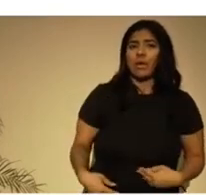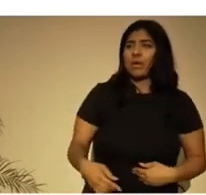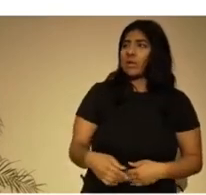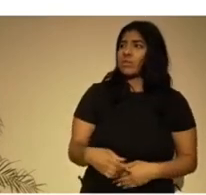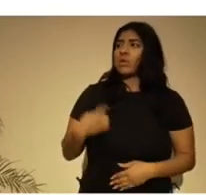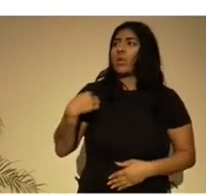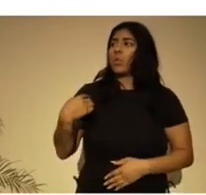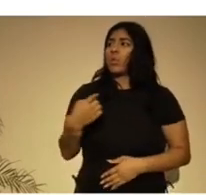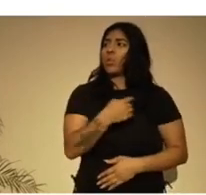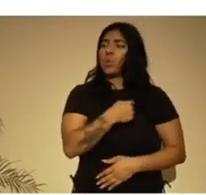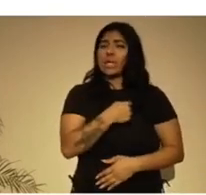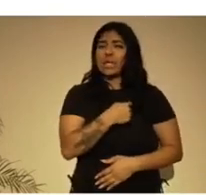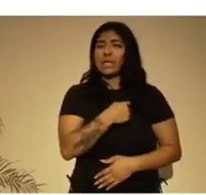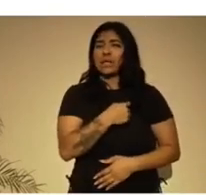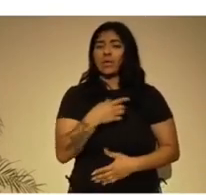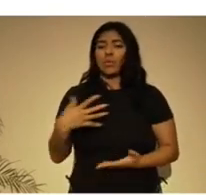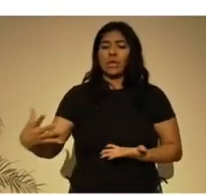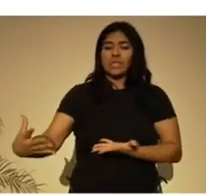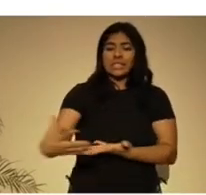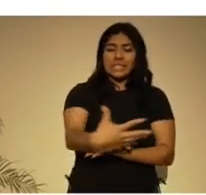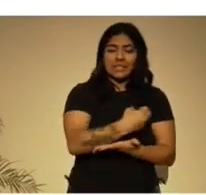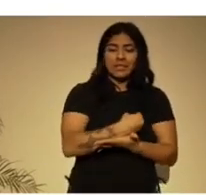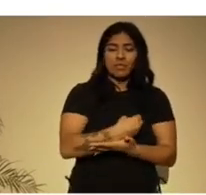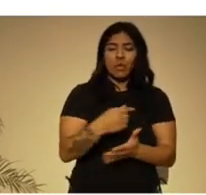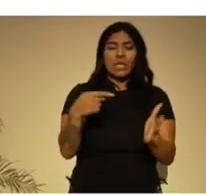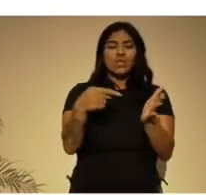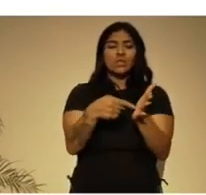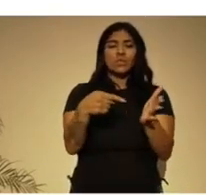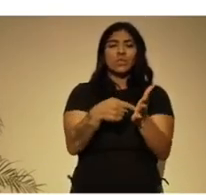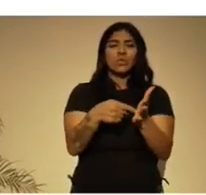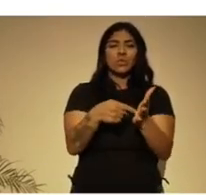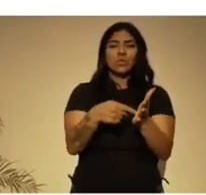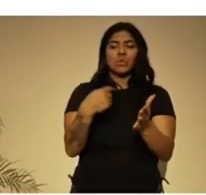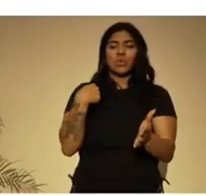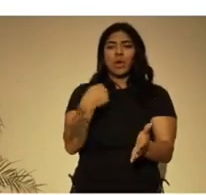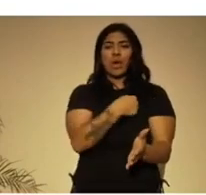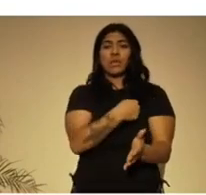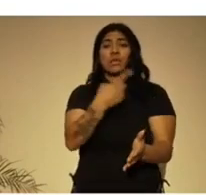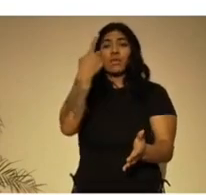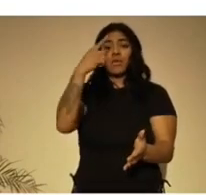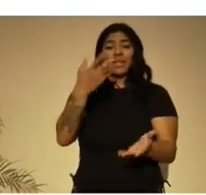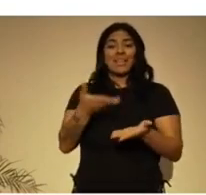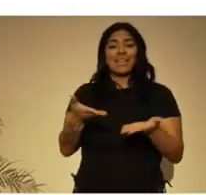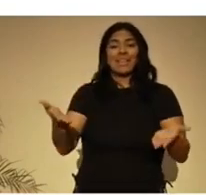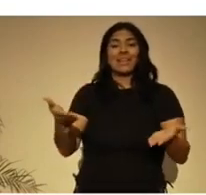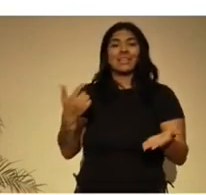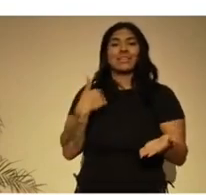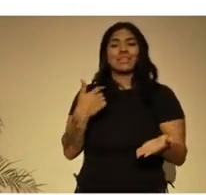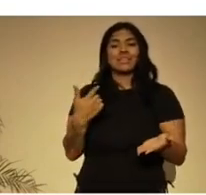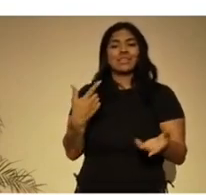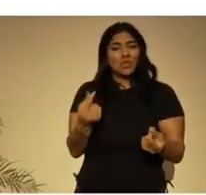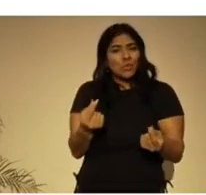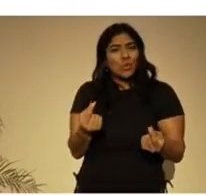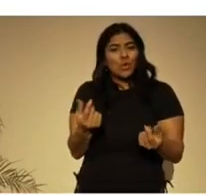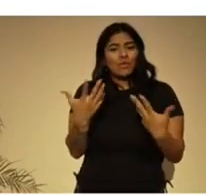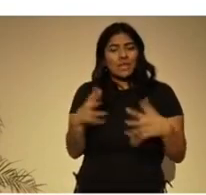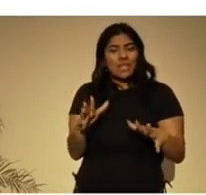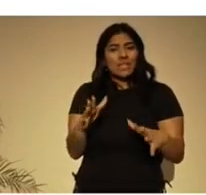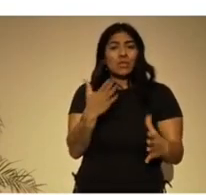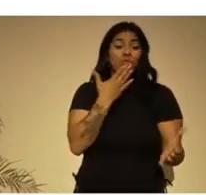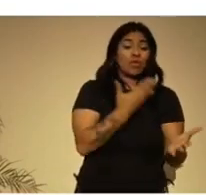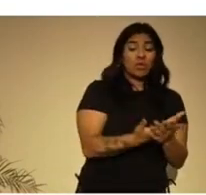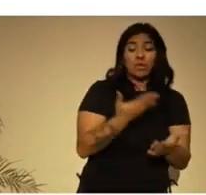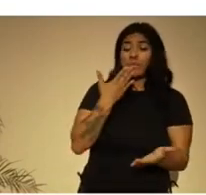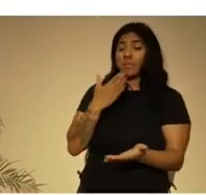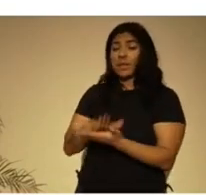may receive what is due to us for the things done while in the body, whether good